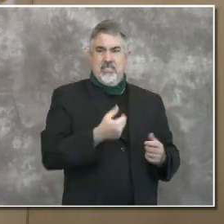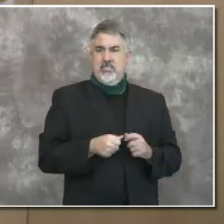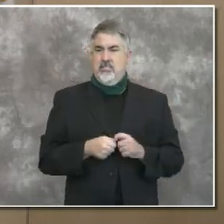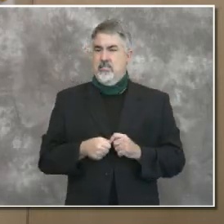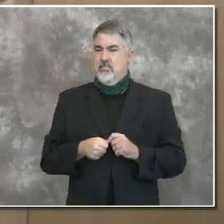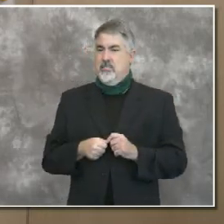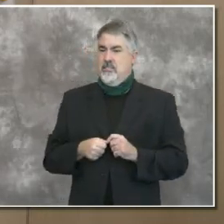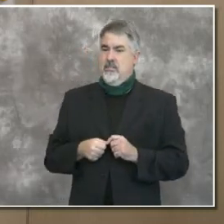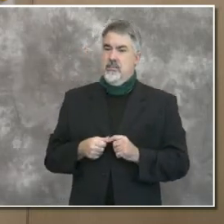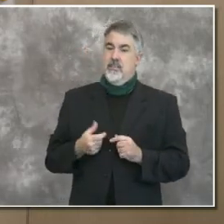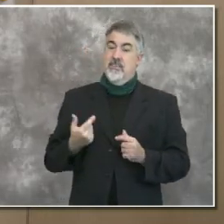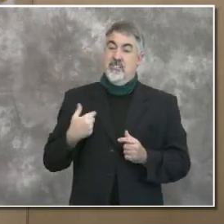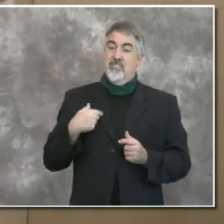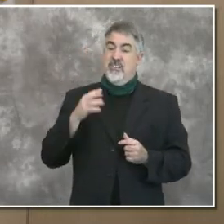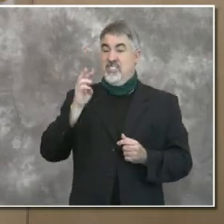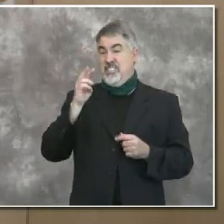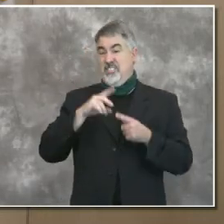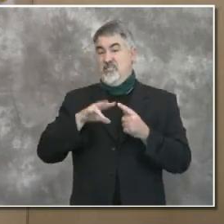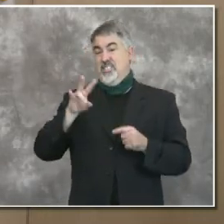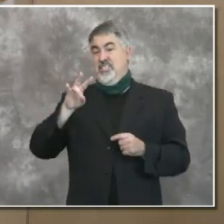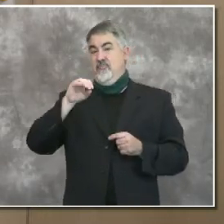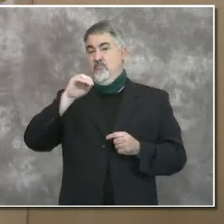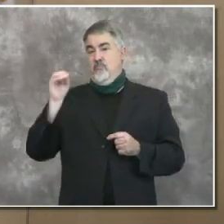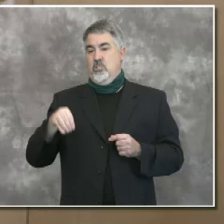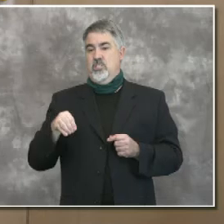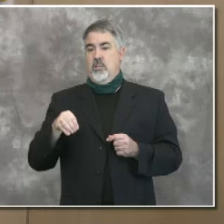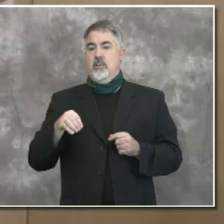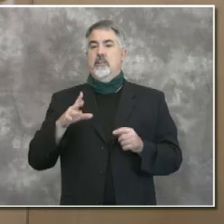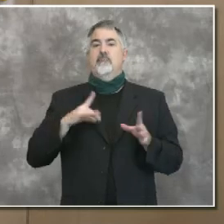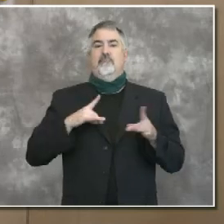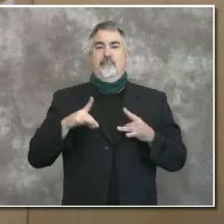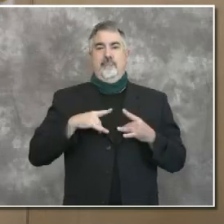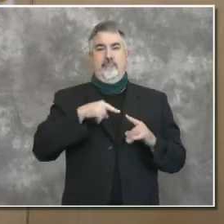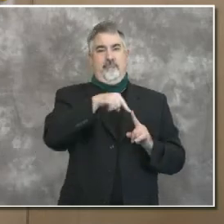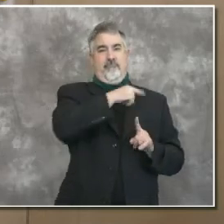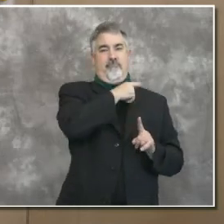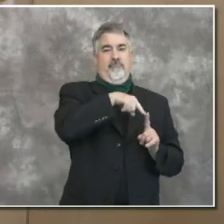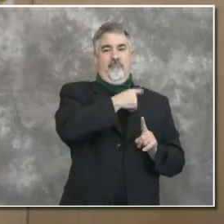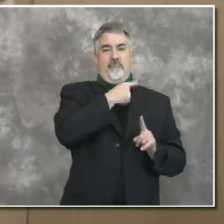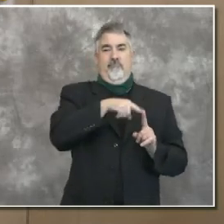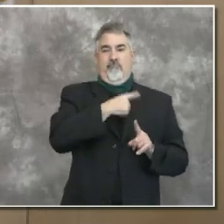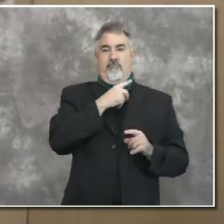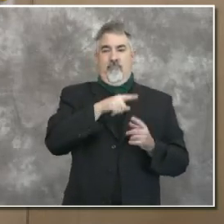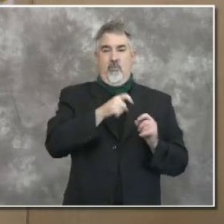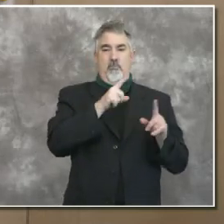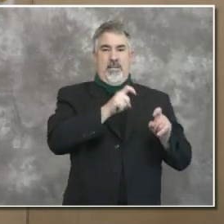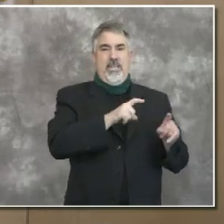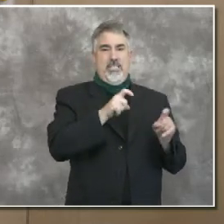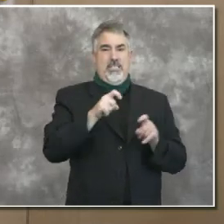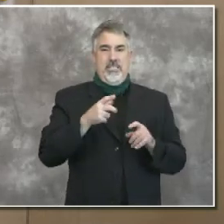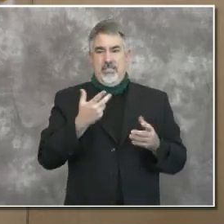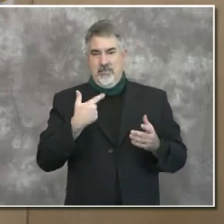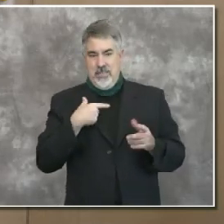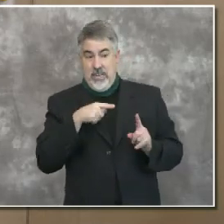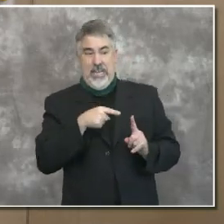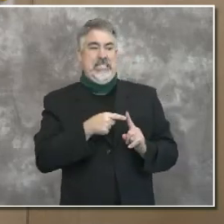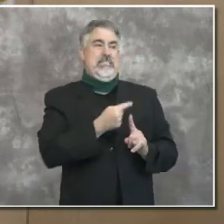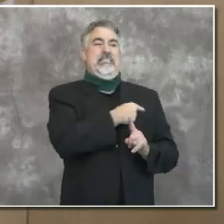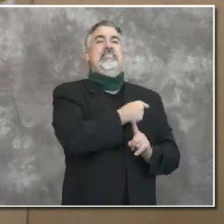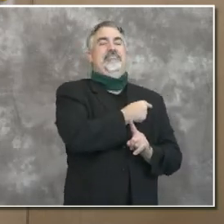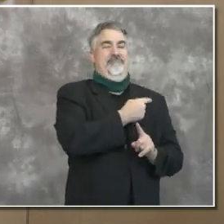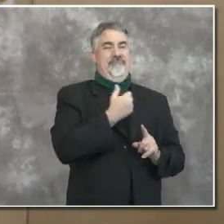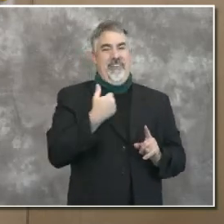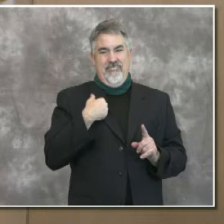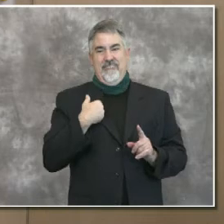to 7% positivity rate out of all of the testing that we are doing, which our goal is to